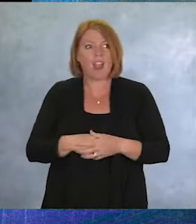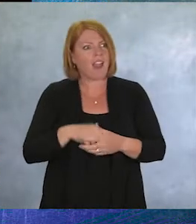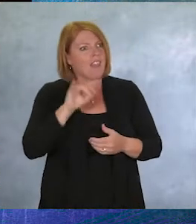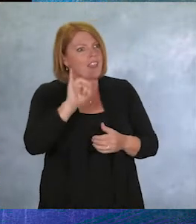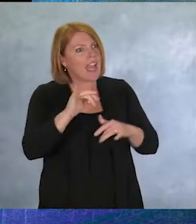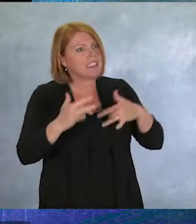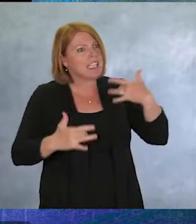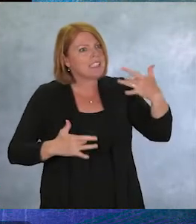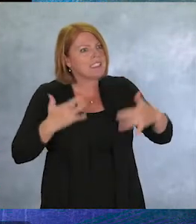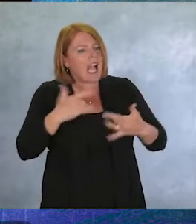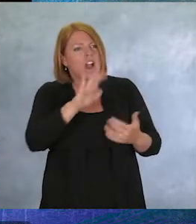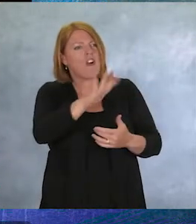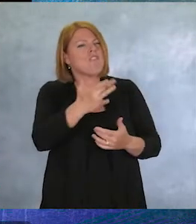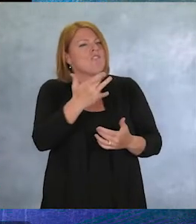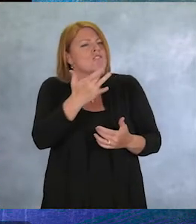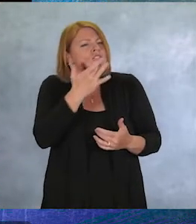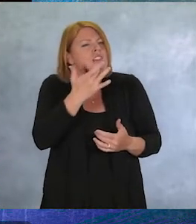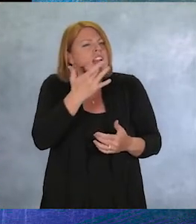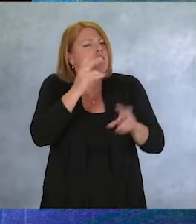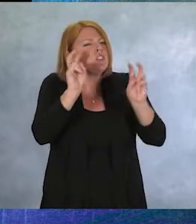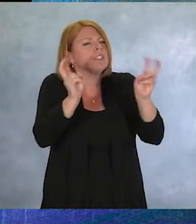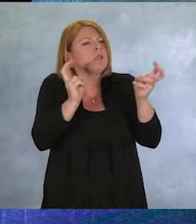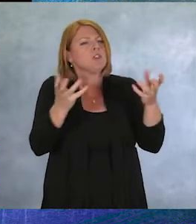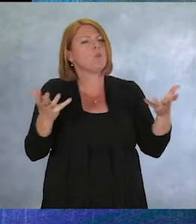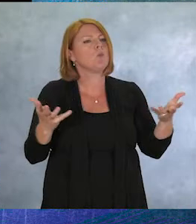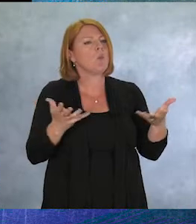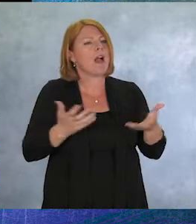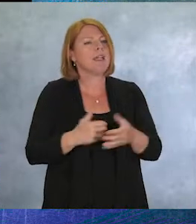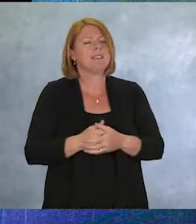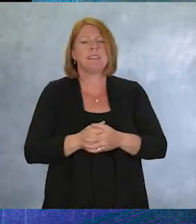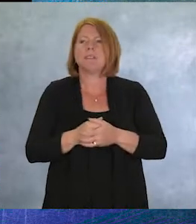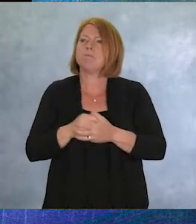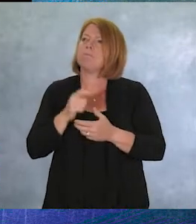really super exciting. What's your favorite subject?